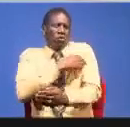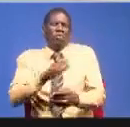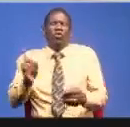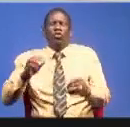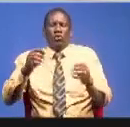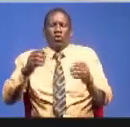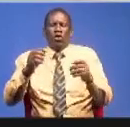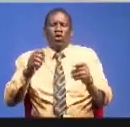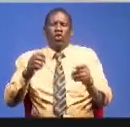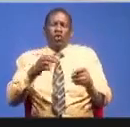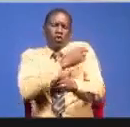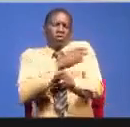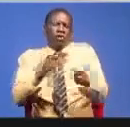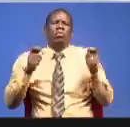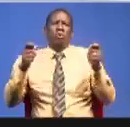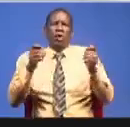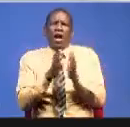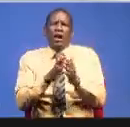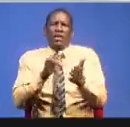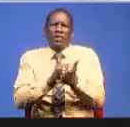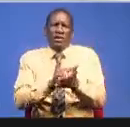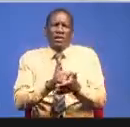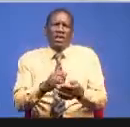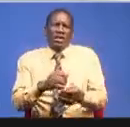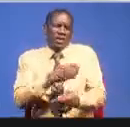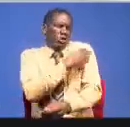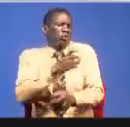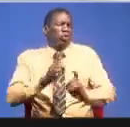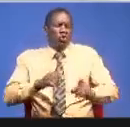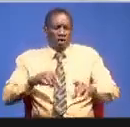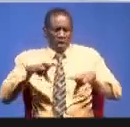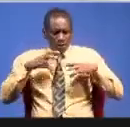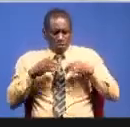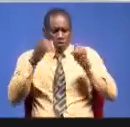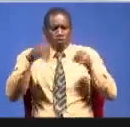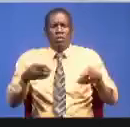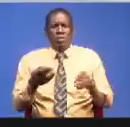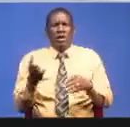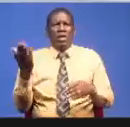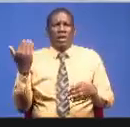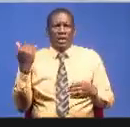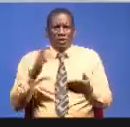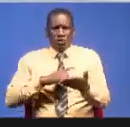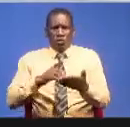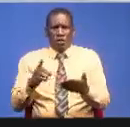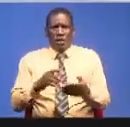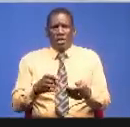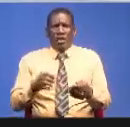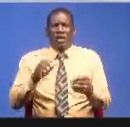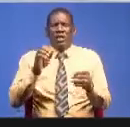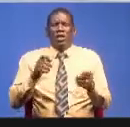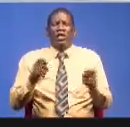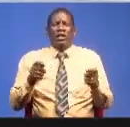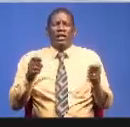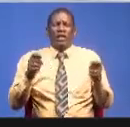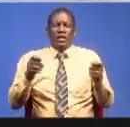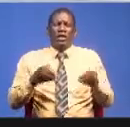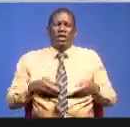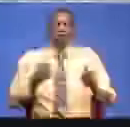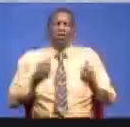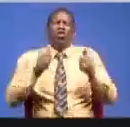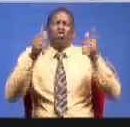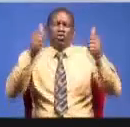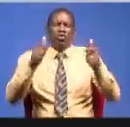tools and the facility was not taking in new admissions. Last week, KHA issued a strike notice accusing the